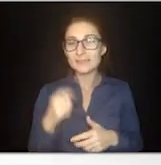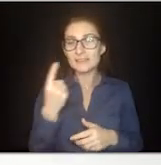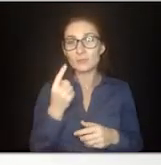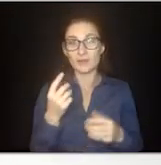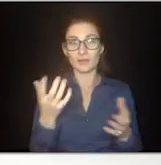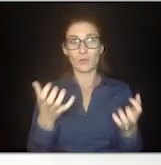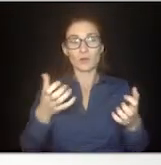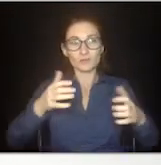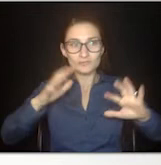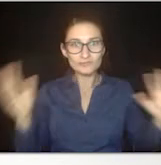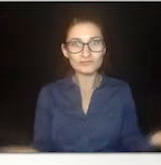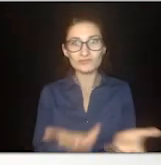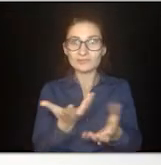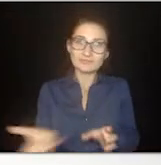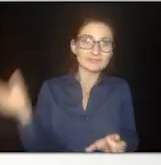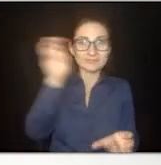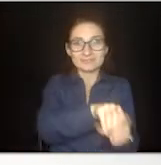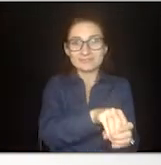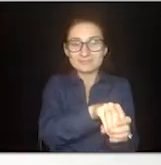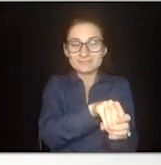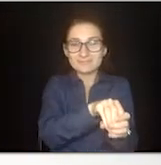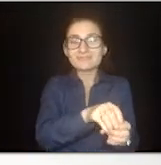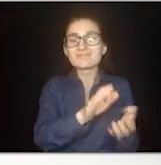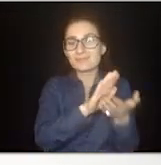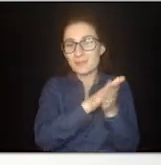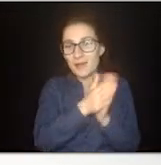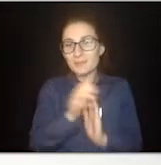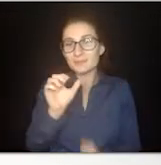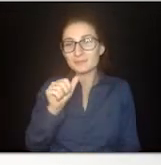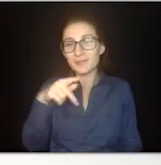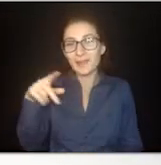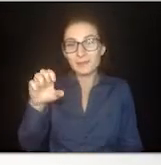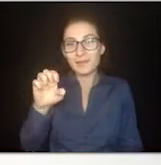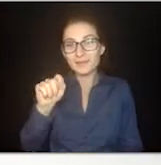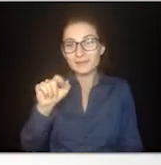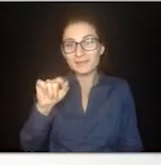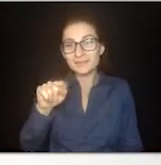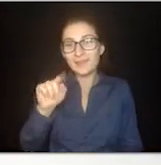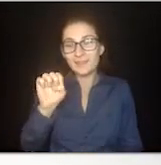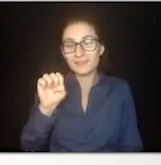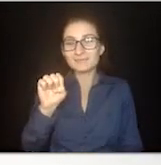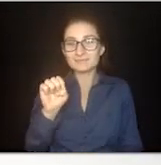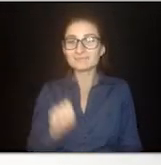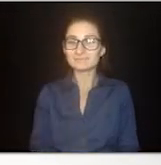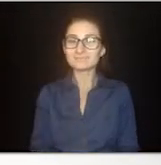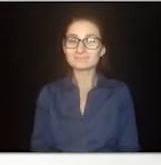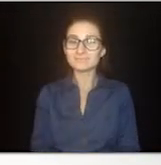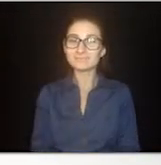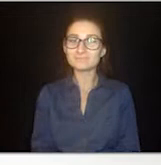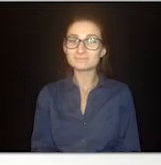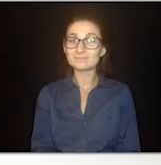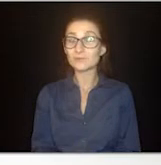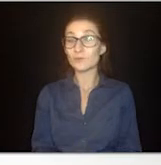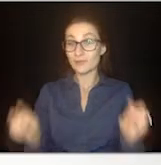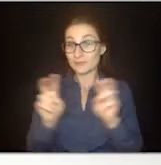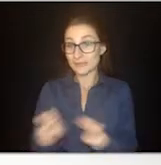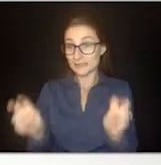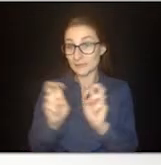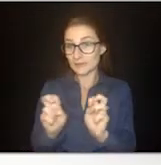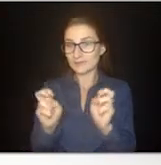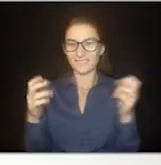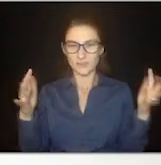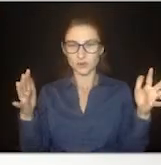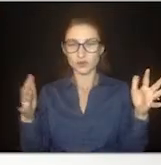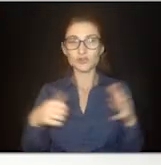to do more of, that becomes an appetite. So that's your assessment. You've already done your assessment. Now you're going